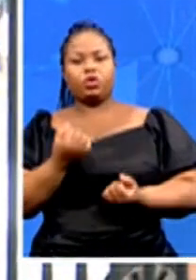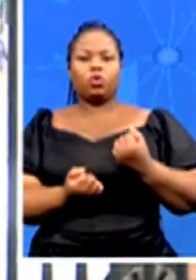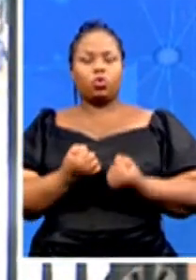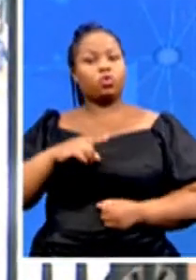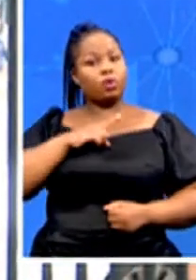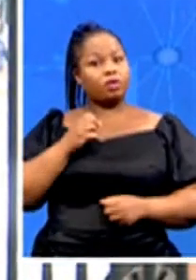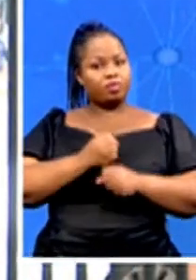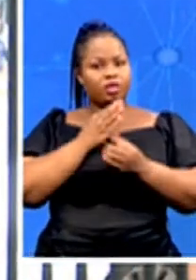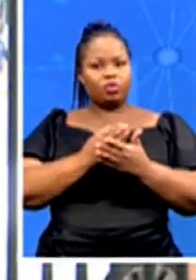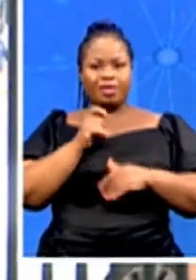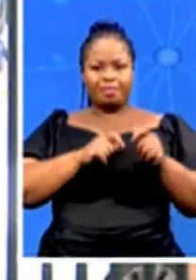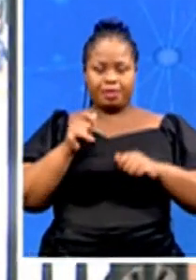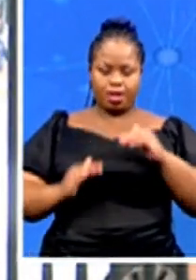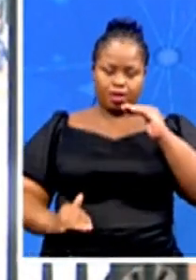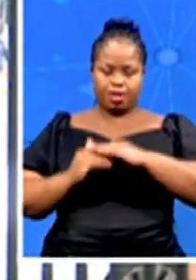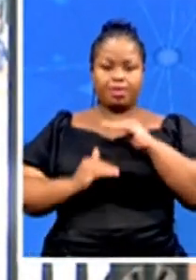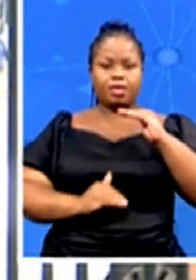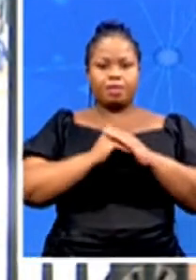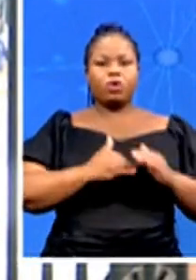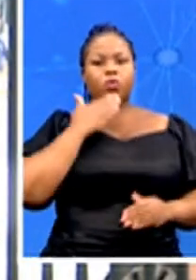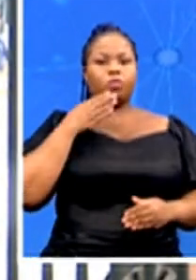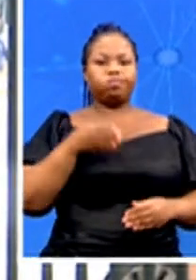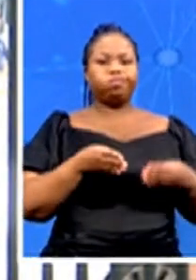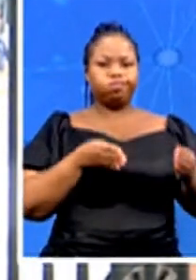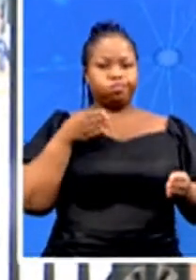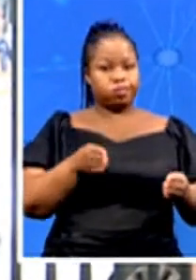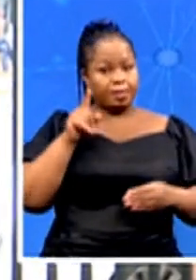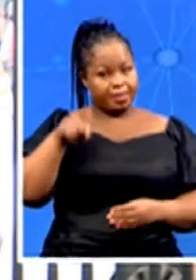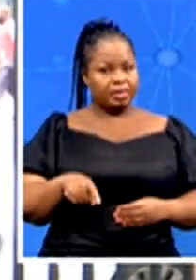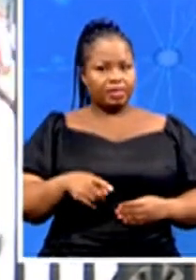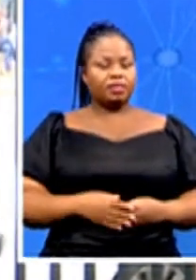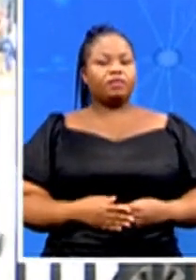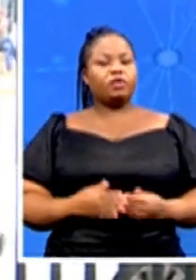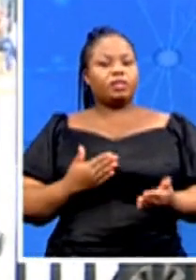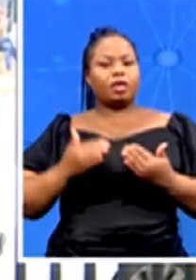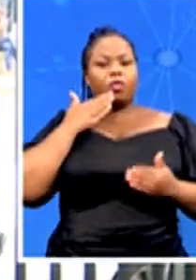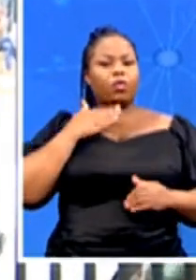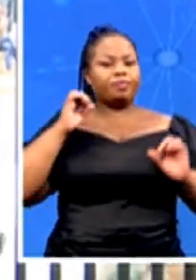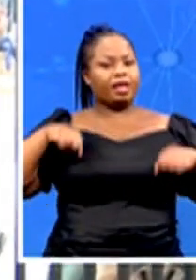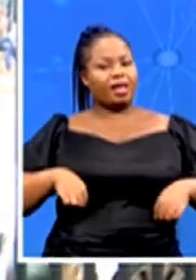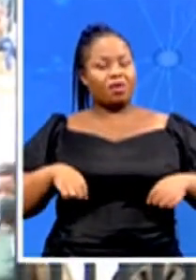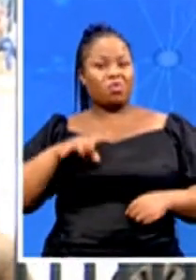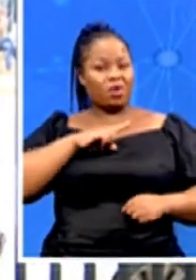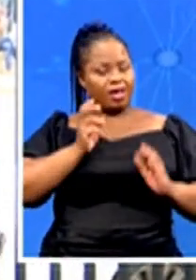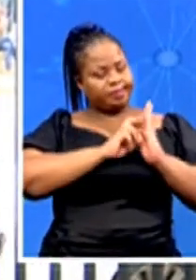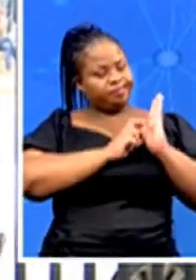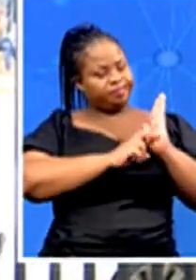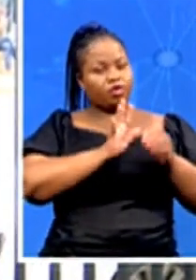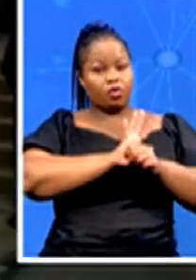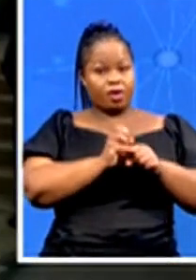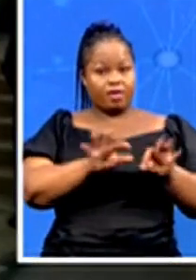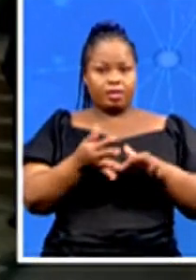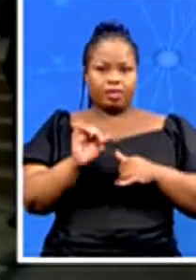inside the court are also restricted to those that are permitted under the COVID-19 regulations. But outside the court building,